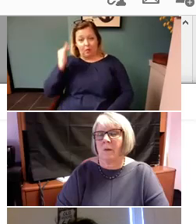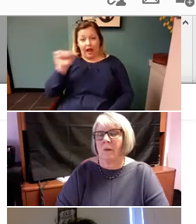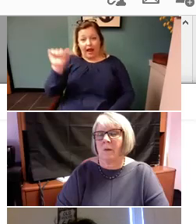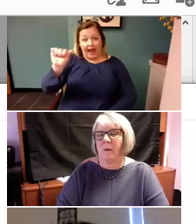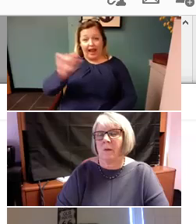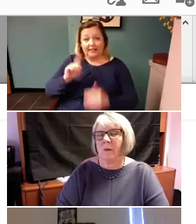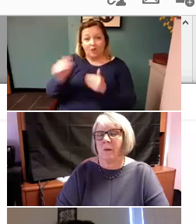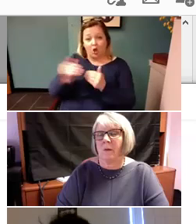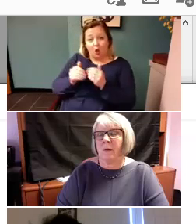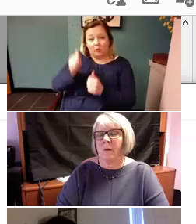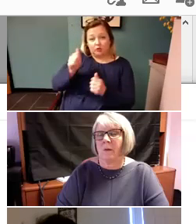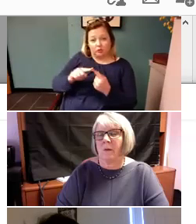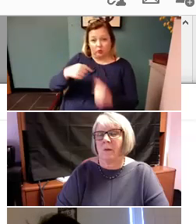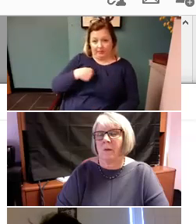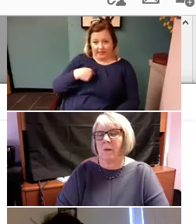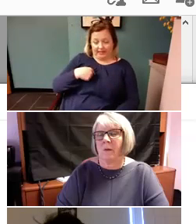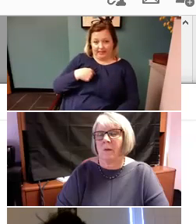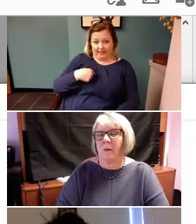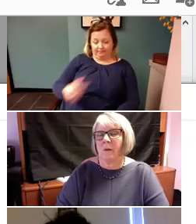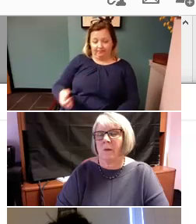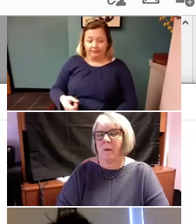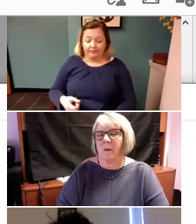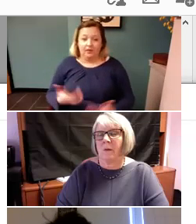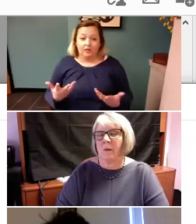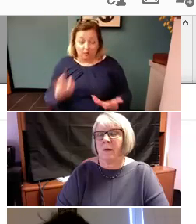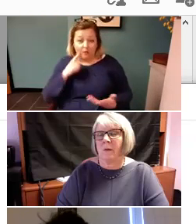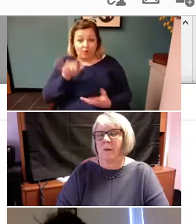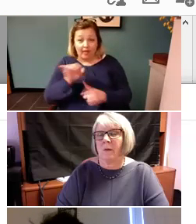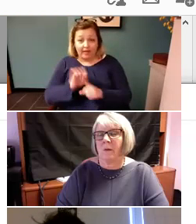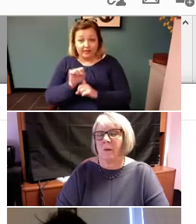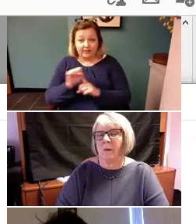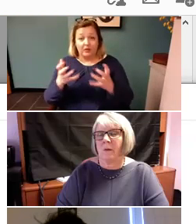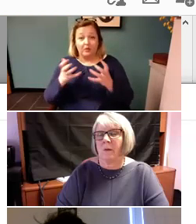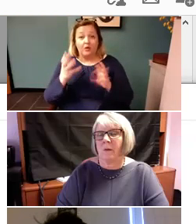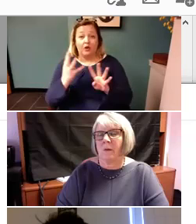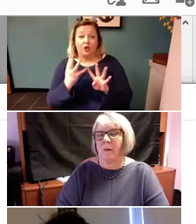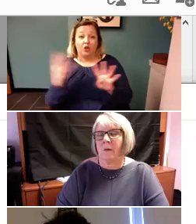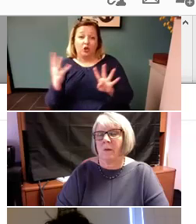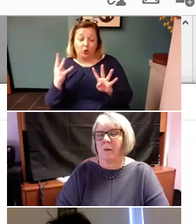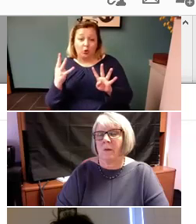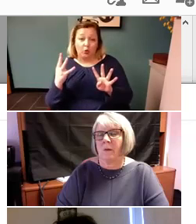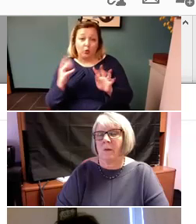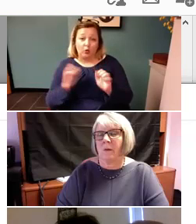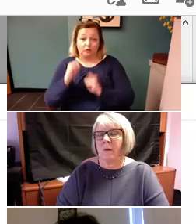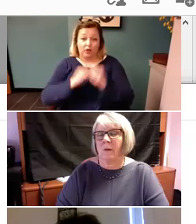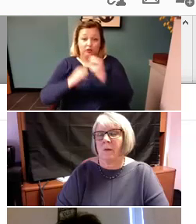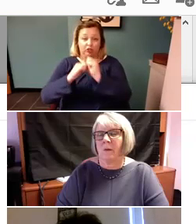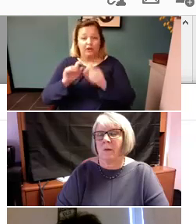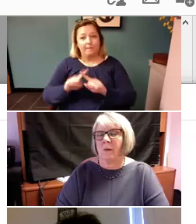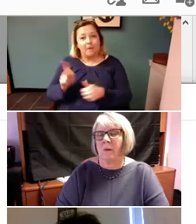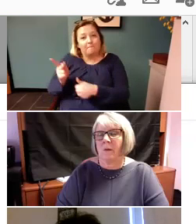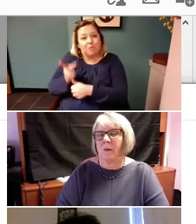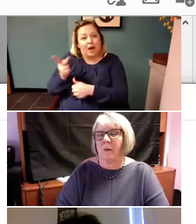would want again a queue data structure, but sort of a priority queue data structure, which sorts